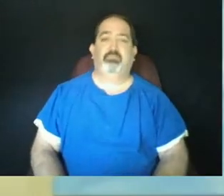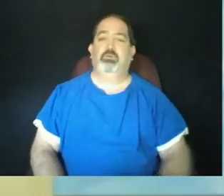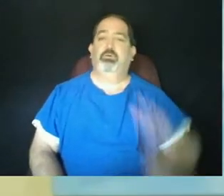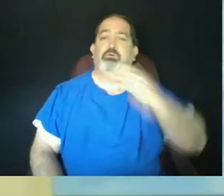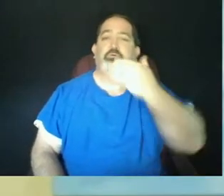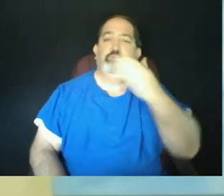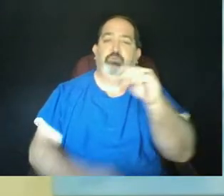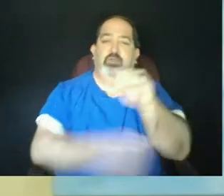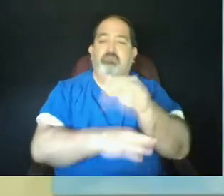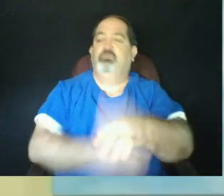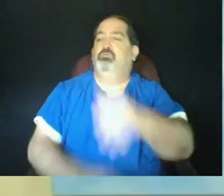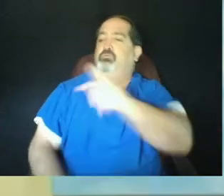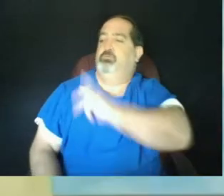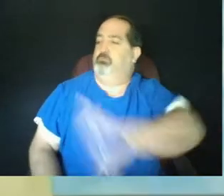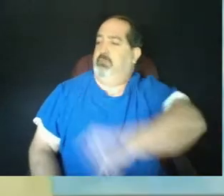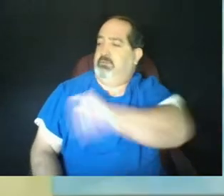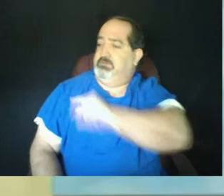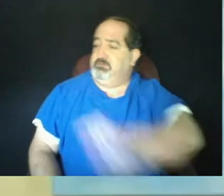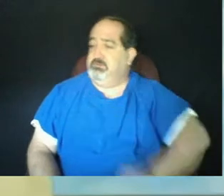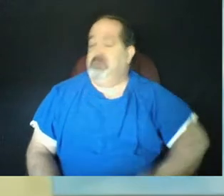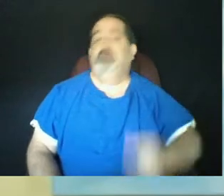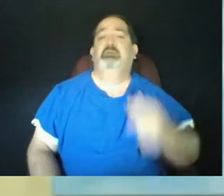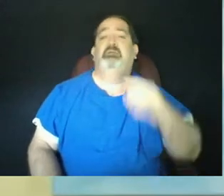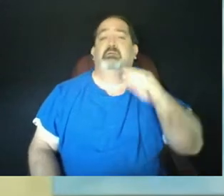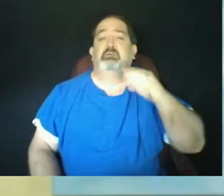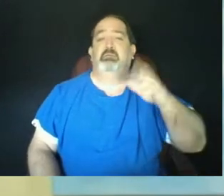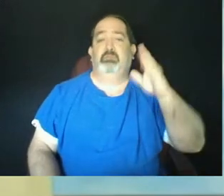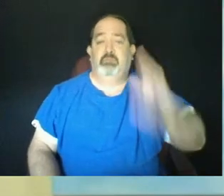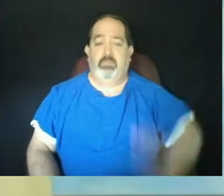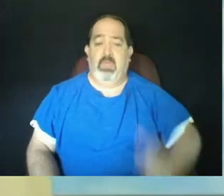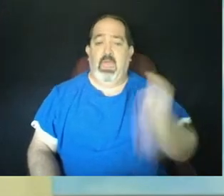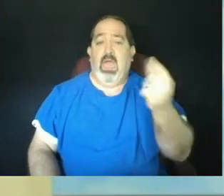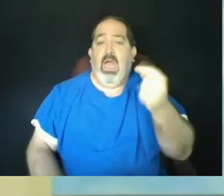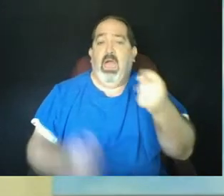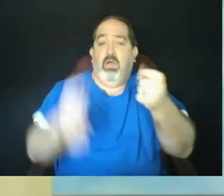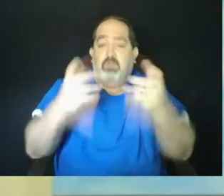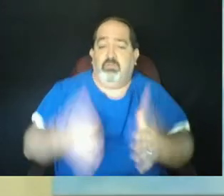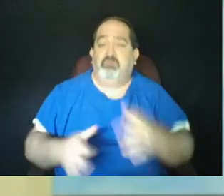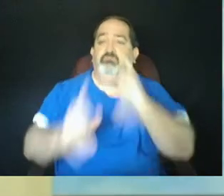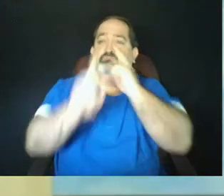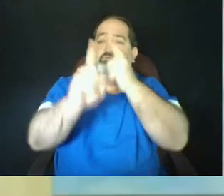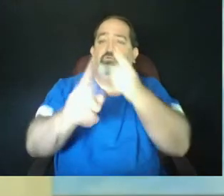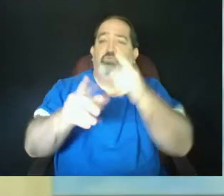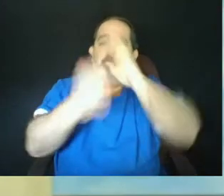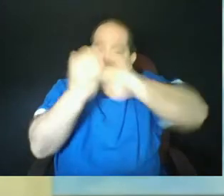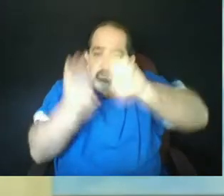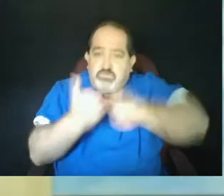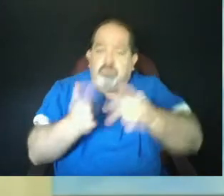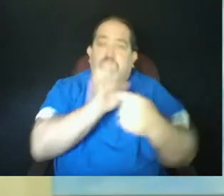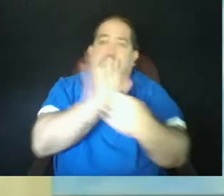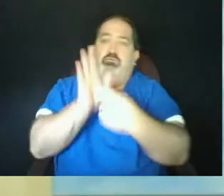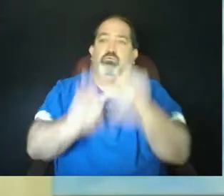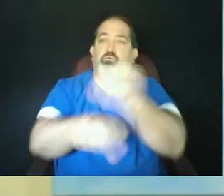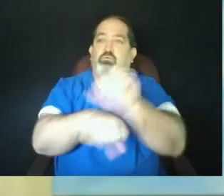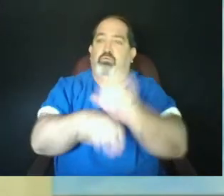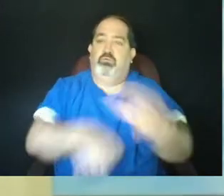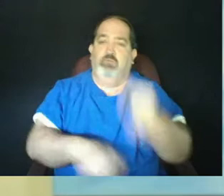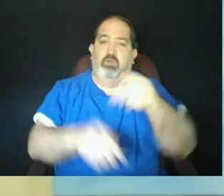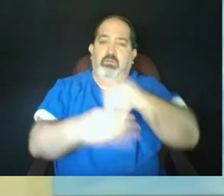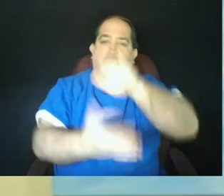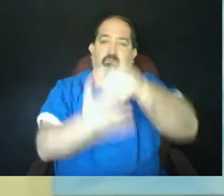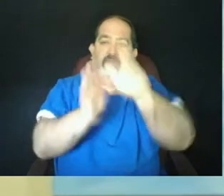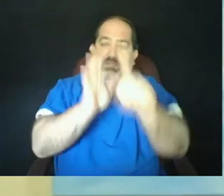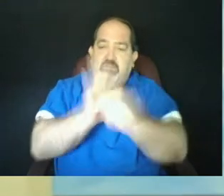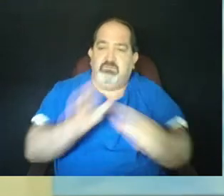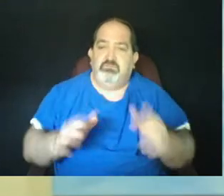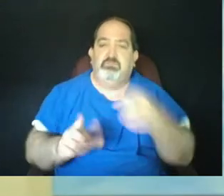Good afternoon, Your Majesties. The Hound Handlers of Caid Guild is dedicated to the research and demonstration of working dogs in the Middle Ages. Our primary